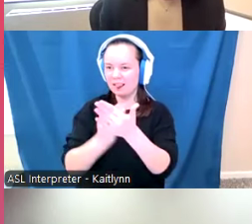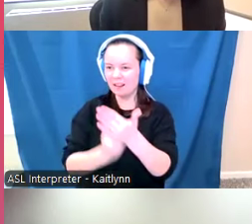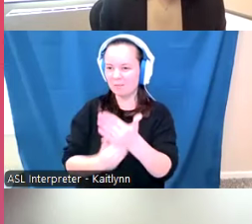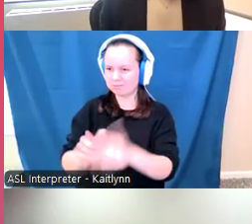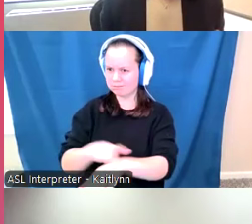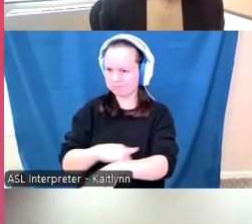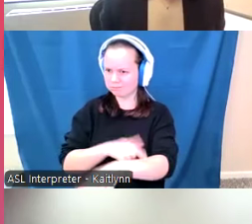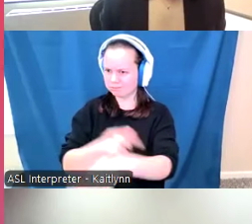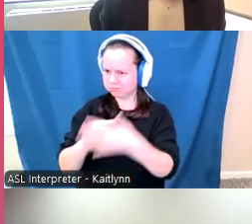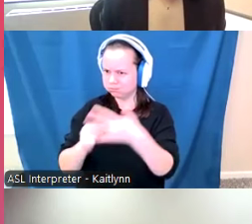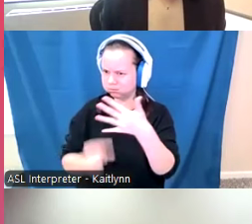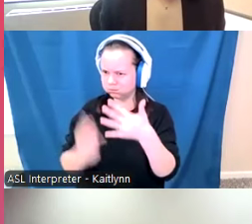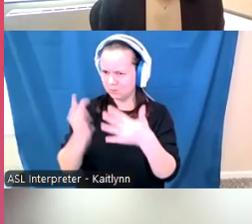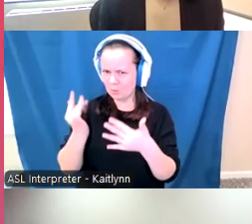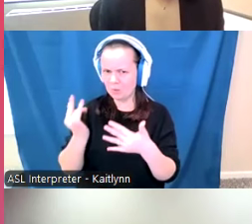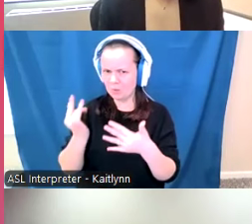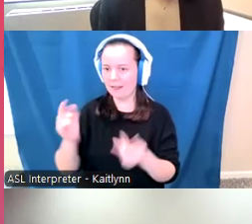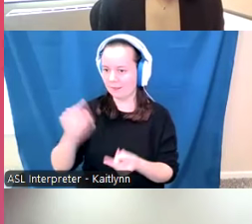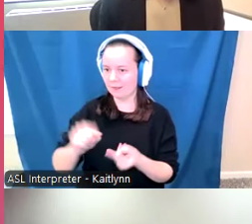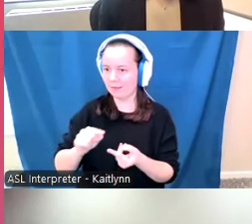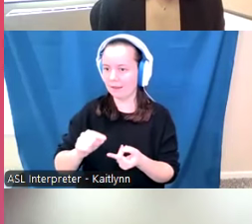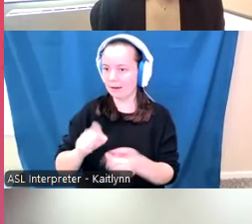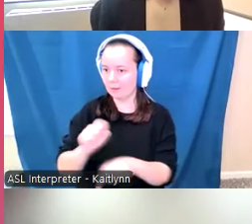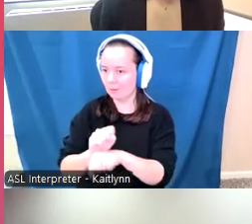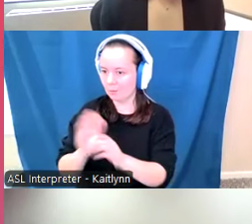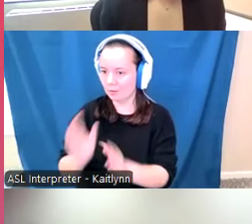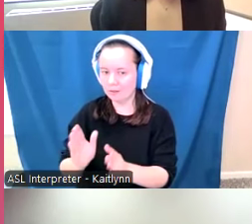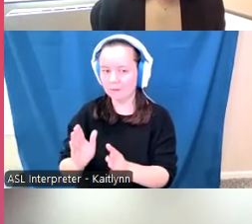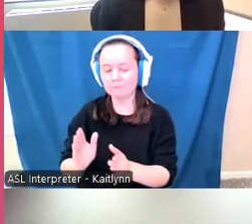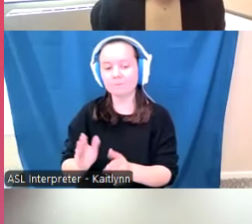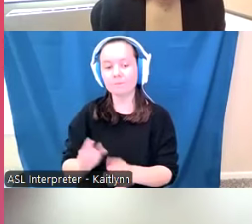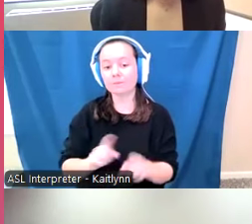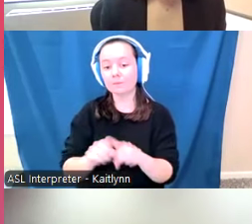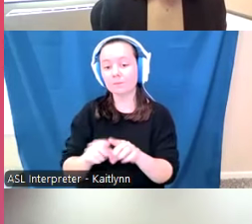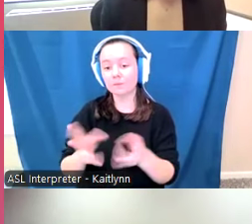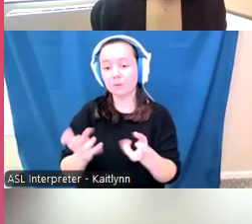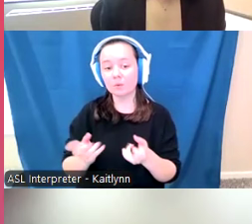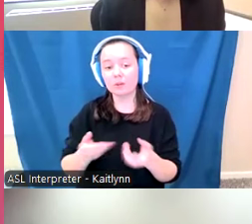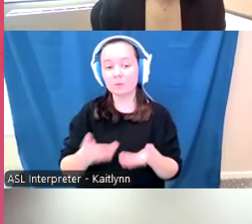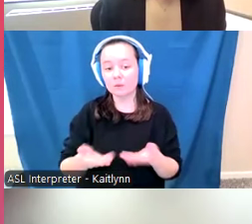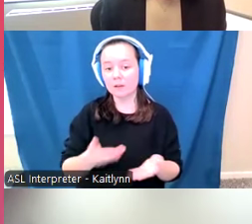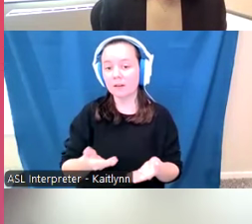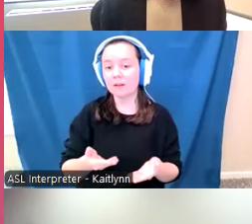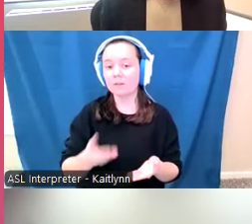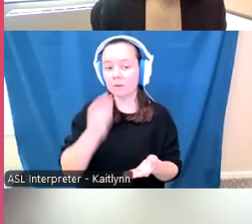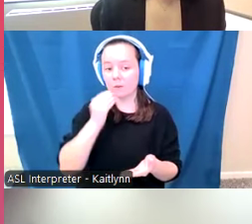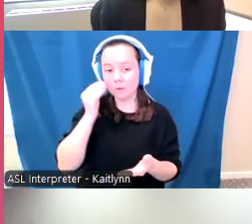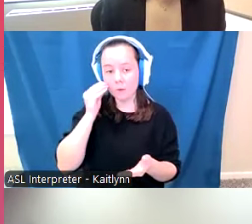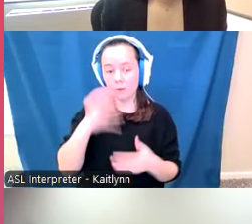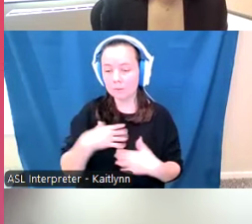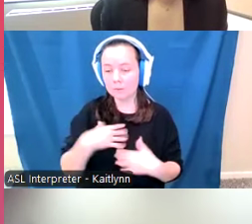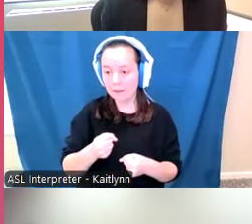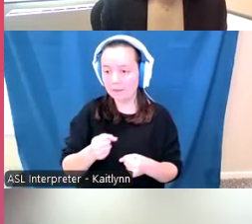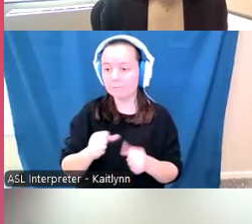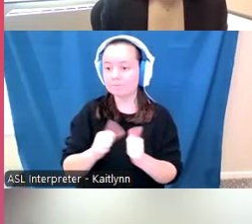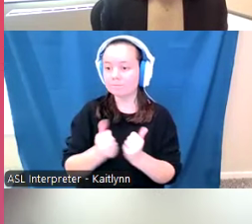This workforce shortage is also contributing to providers such as nursing homes or home health agencies not